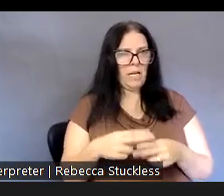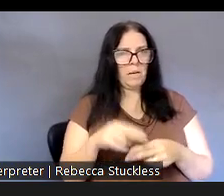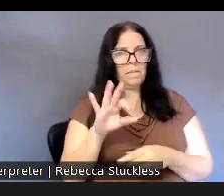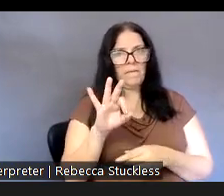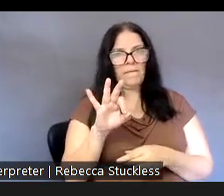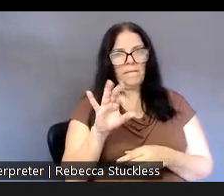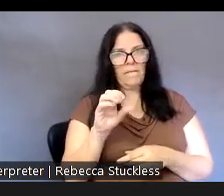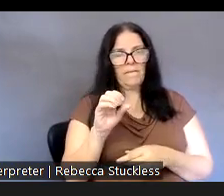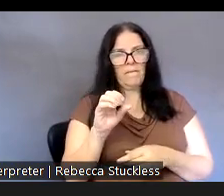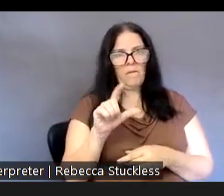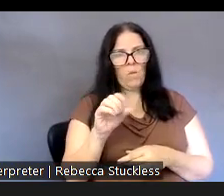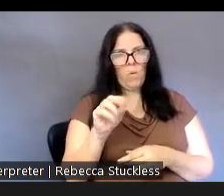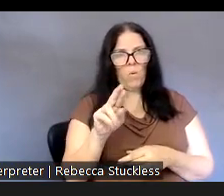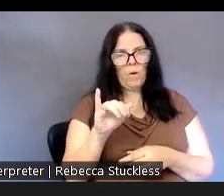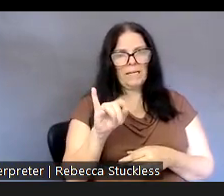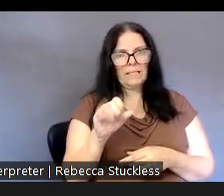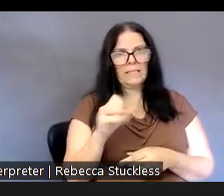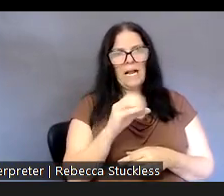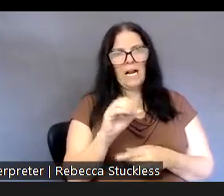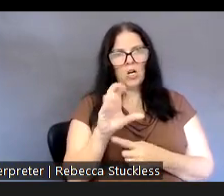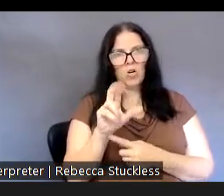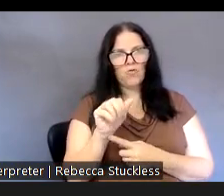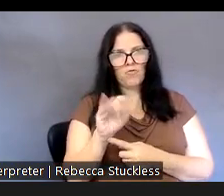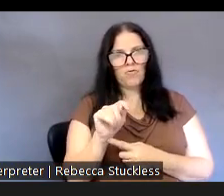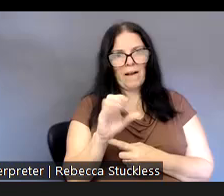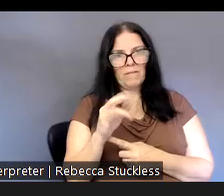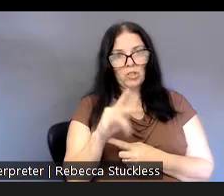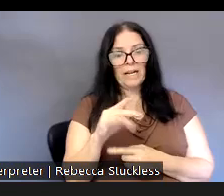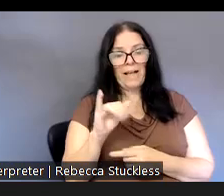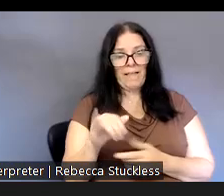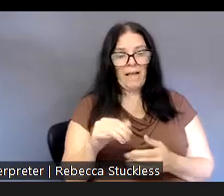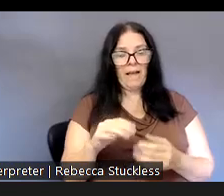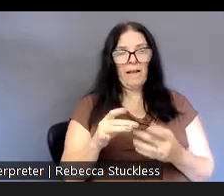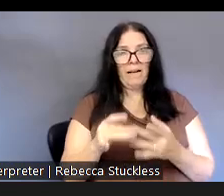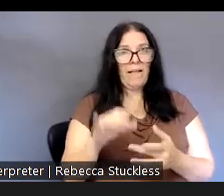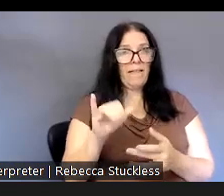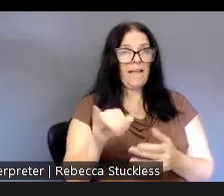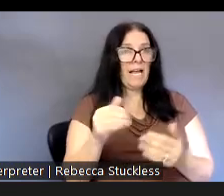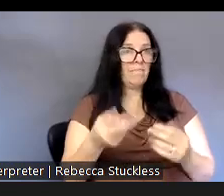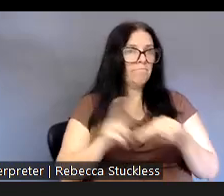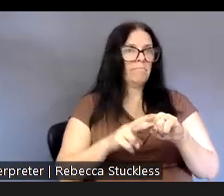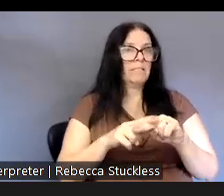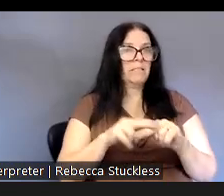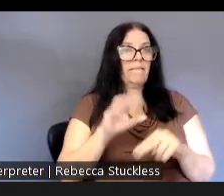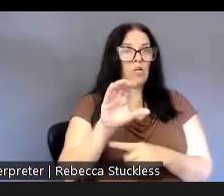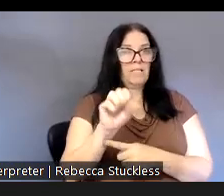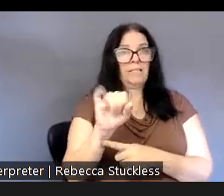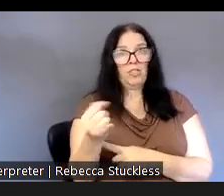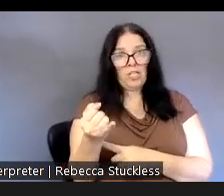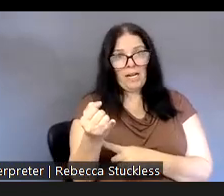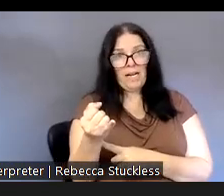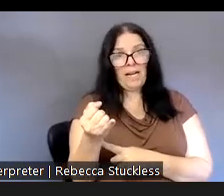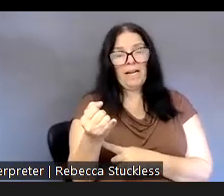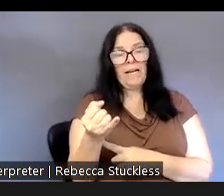Krafchick, have dubbed the rise of critical social justice, the